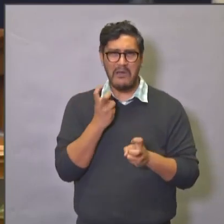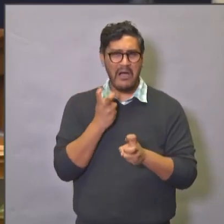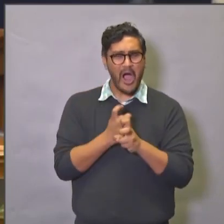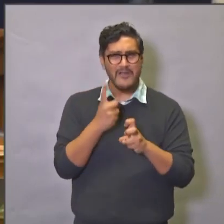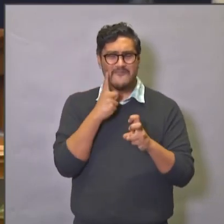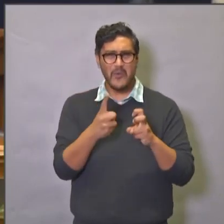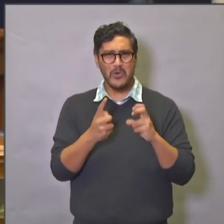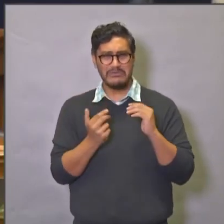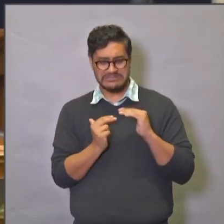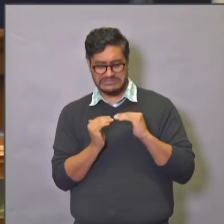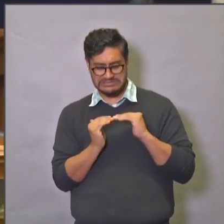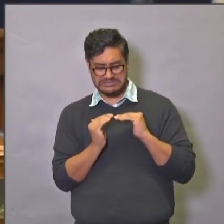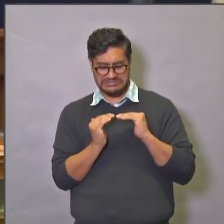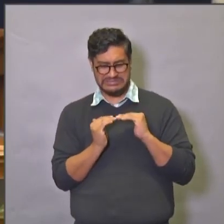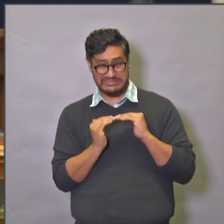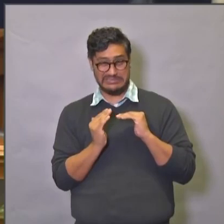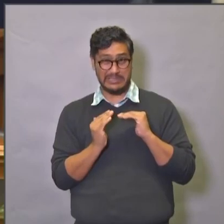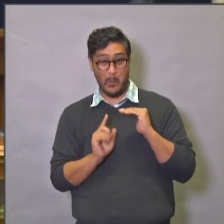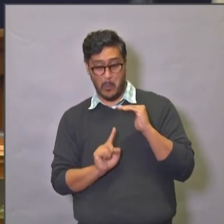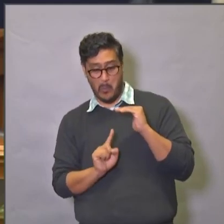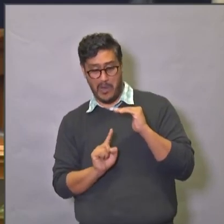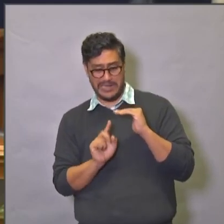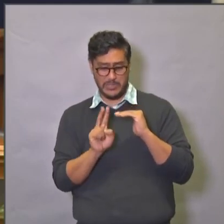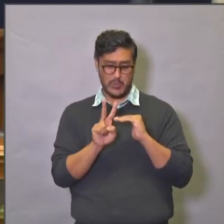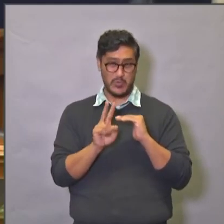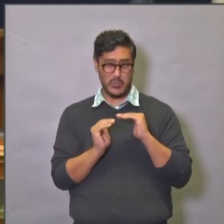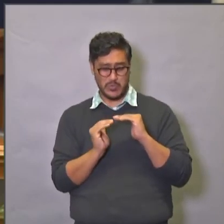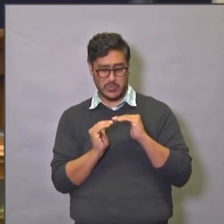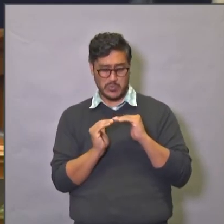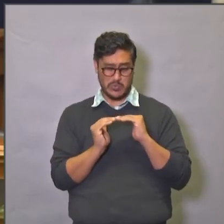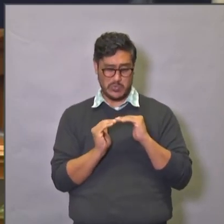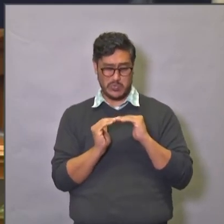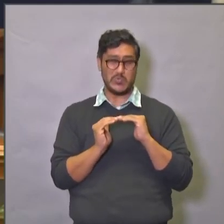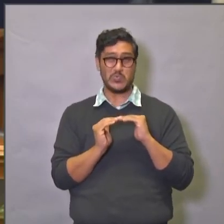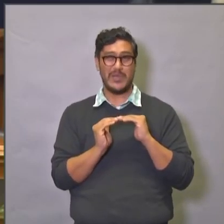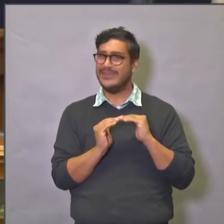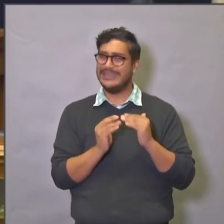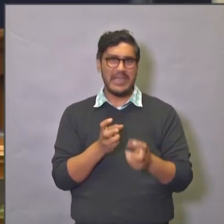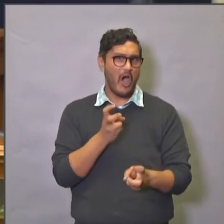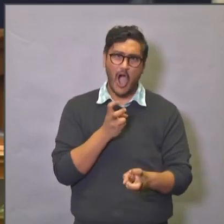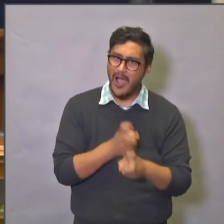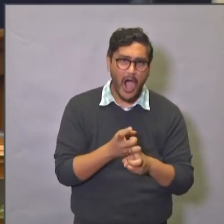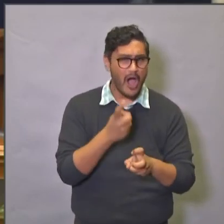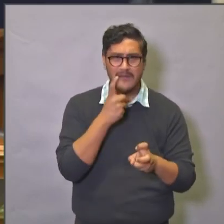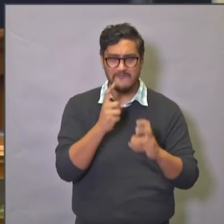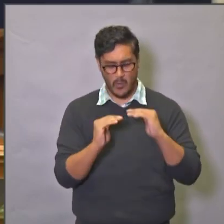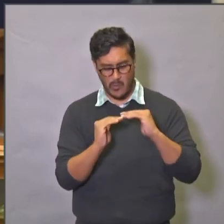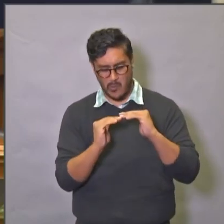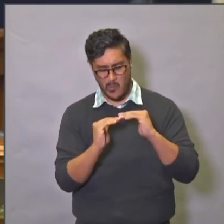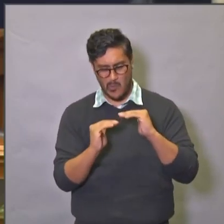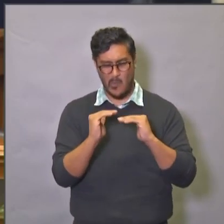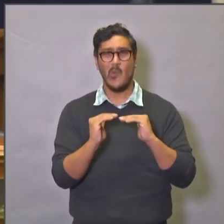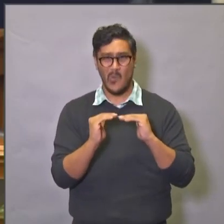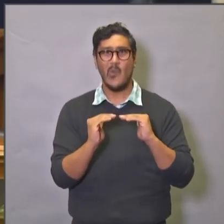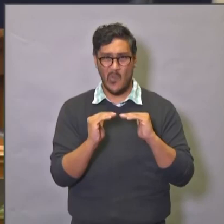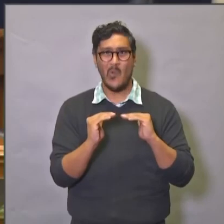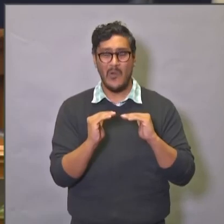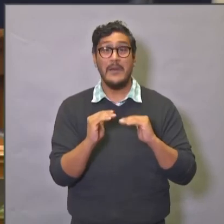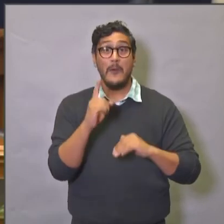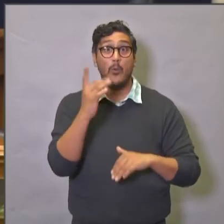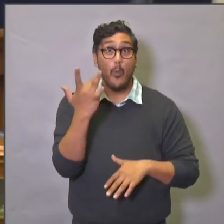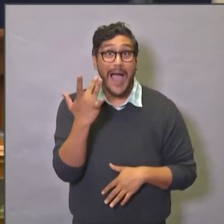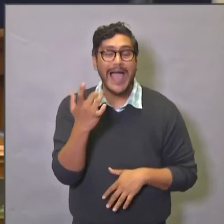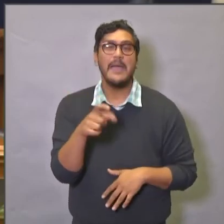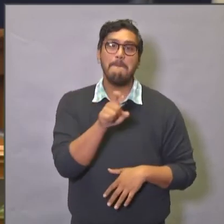has been that daily case rate. We had to get that, it's an adjusted rate, we had to get the adjusted rate down to 7 new cases